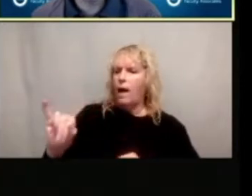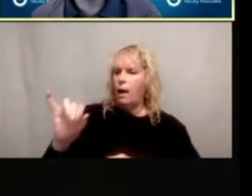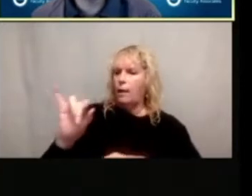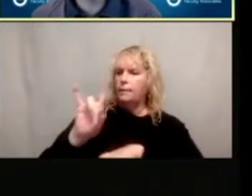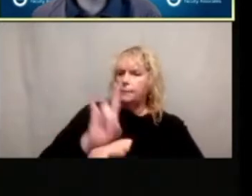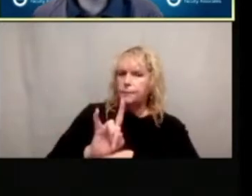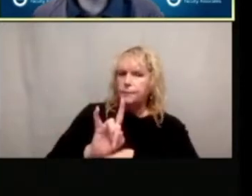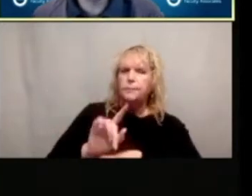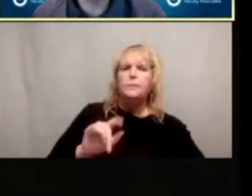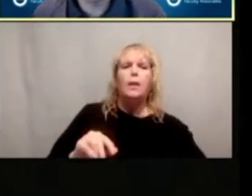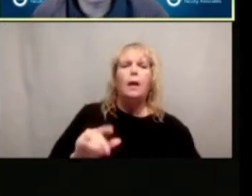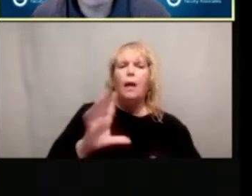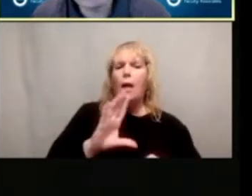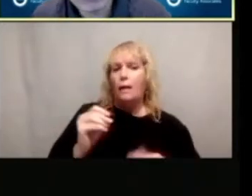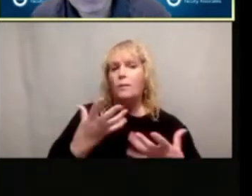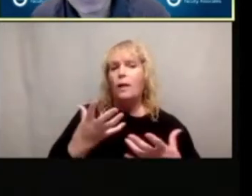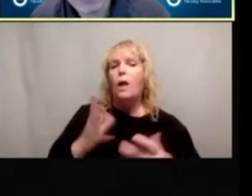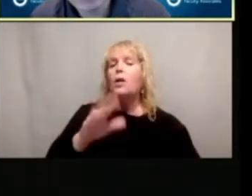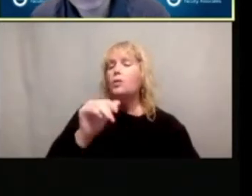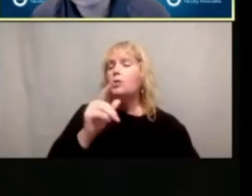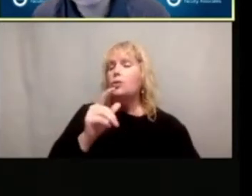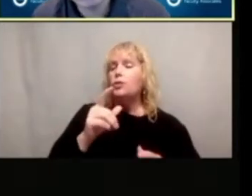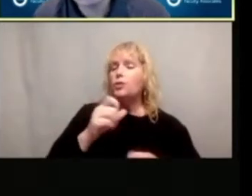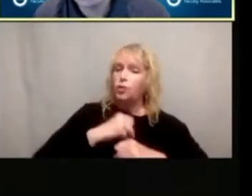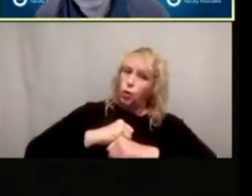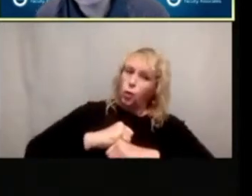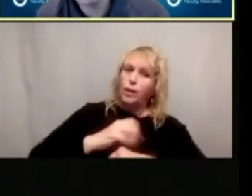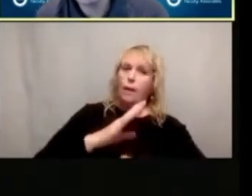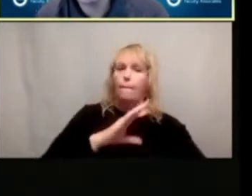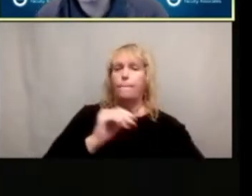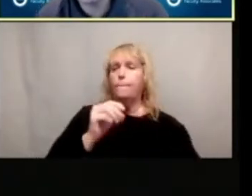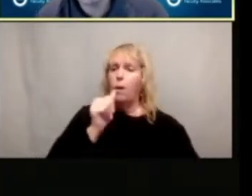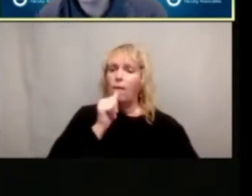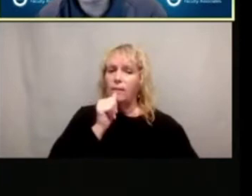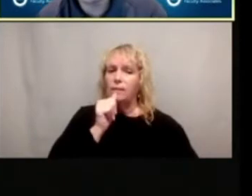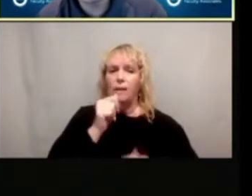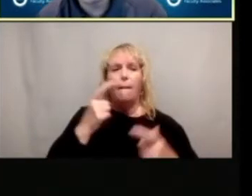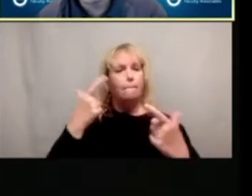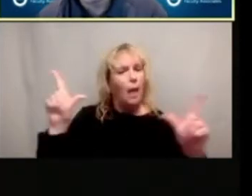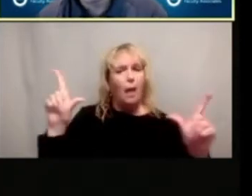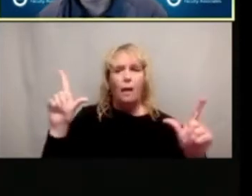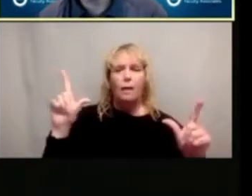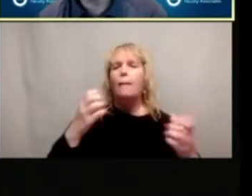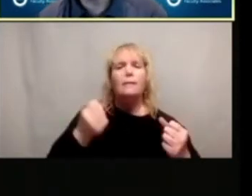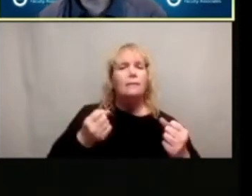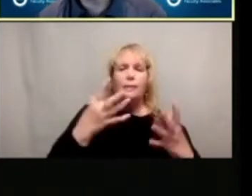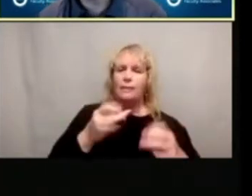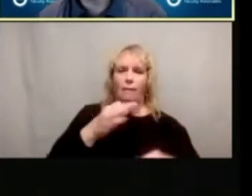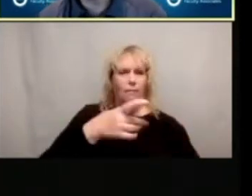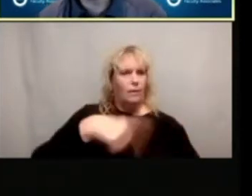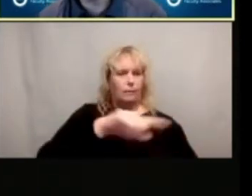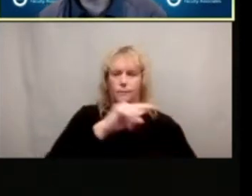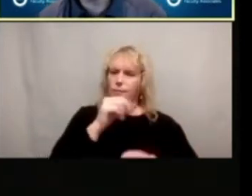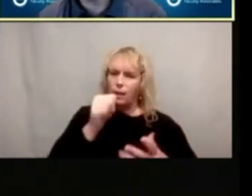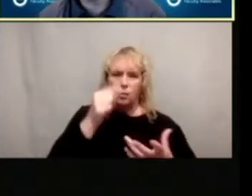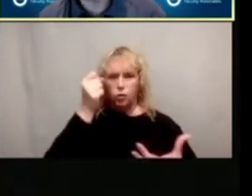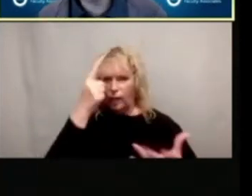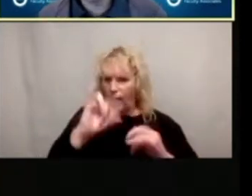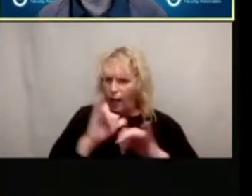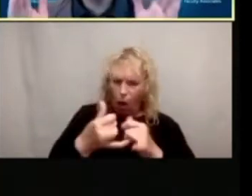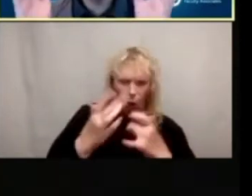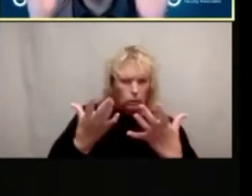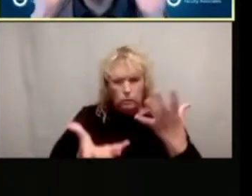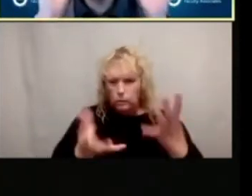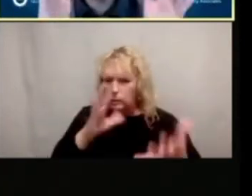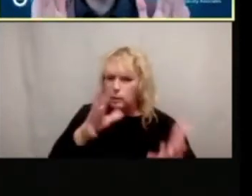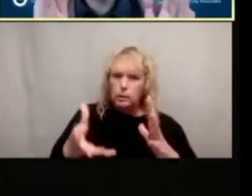then security and privacy are big ones. And sometimes patients don't understand how to use their lock screen. And so that's another set. So that's where we